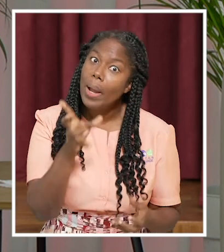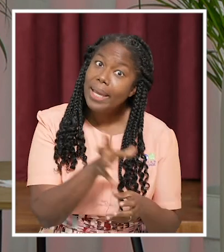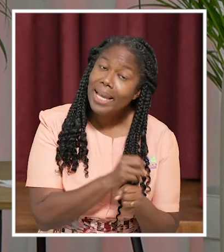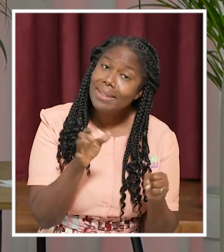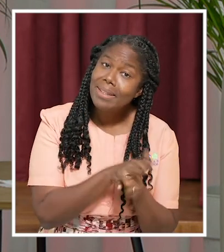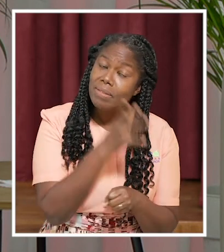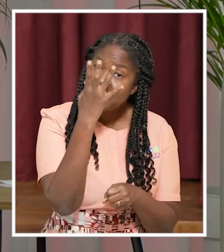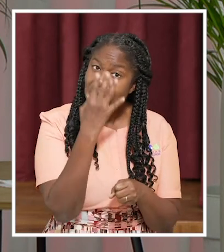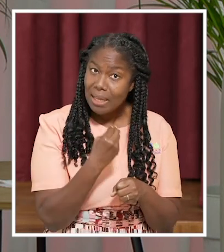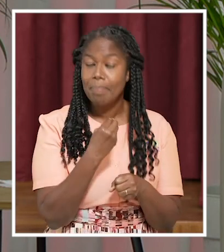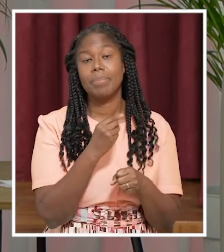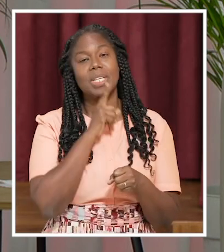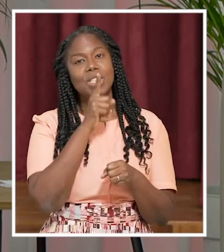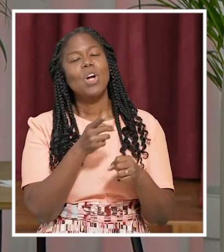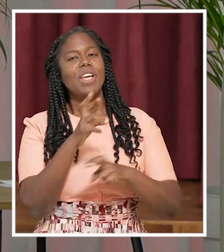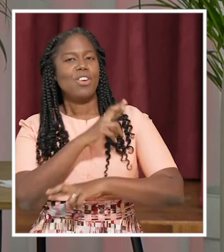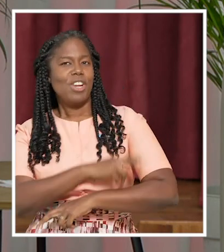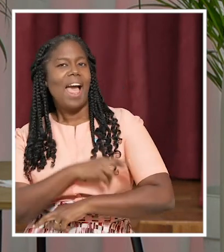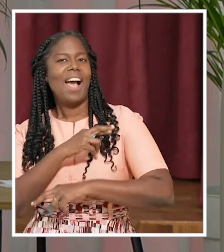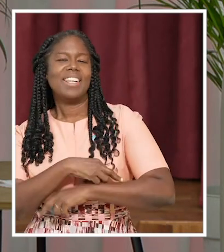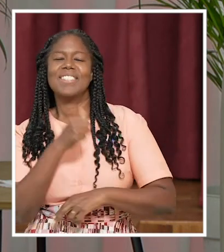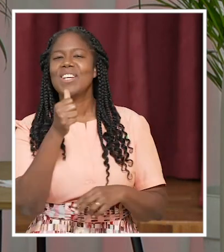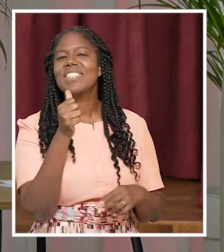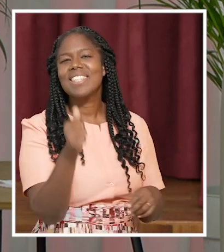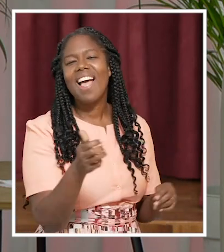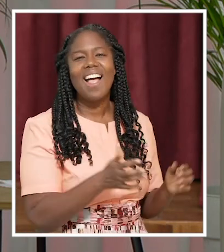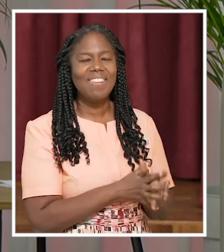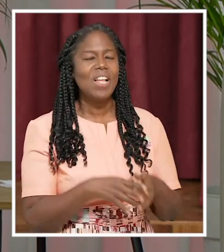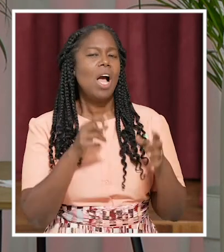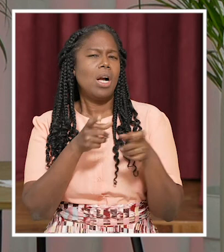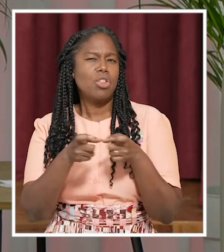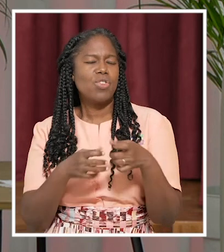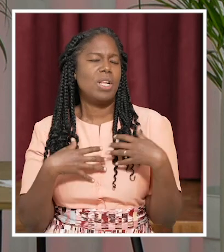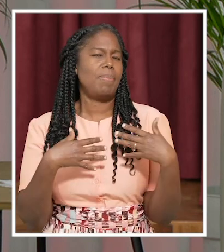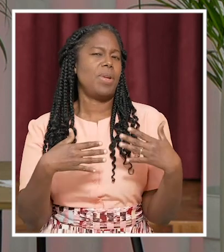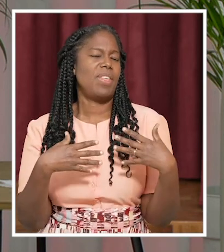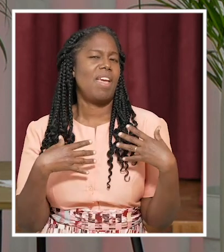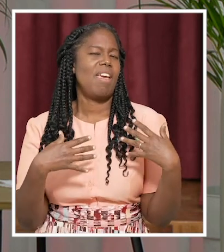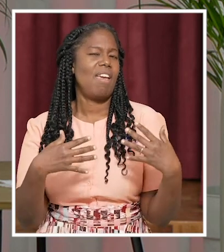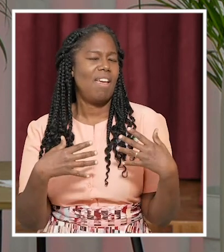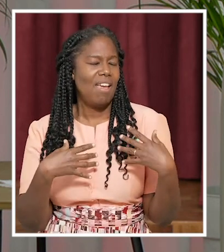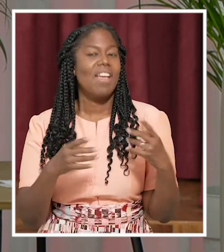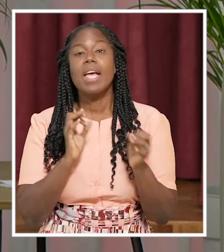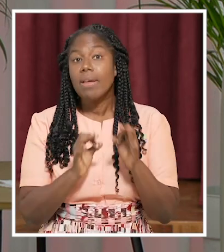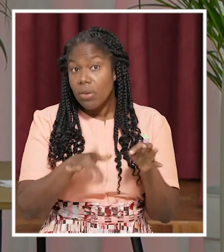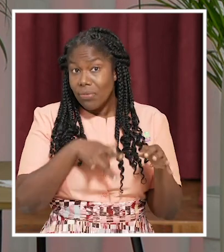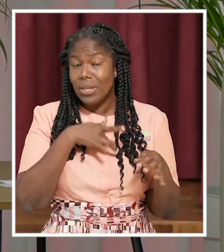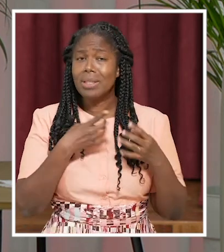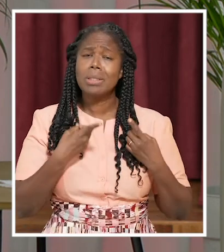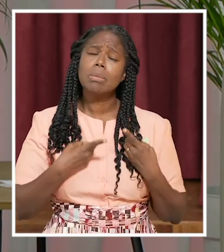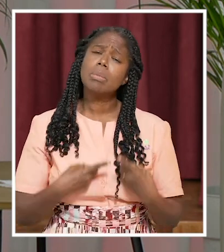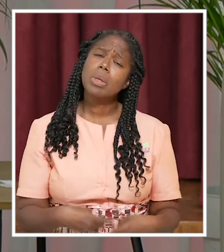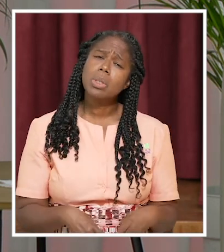that you're in a relaxed state. As Deborah was telling us, you control your breathing as well. And then if you feel you're going through a state of depression or a